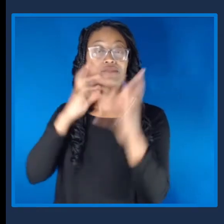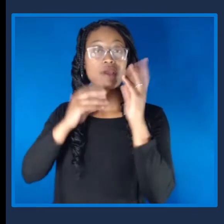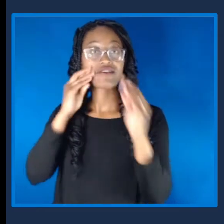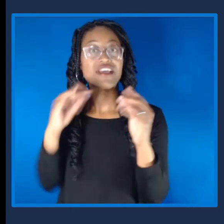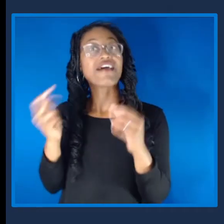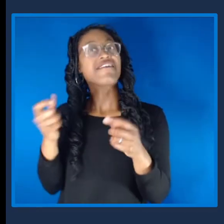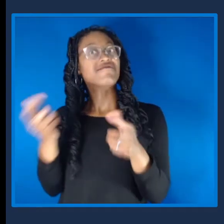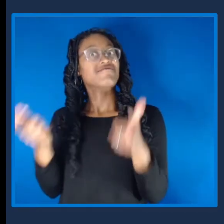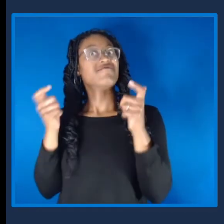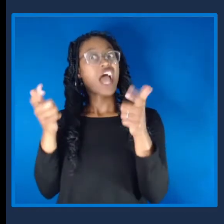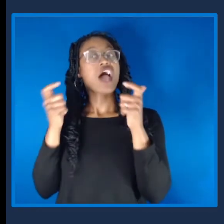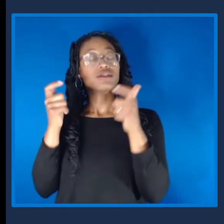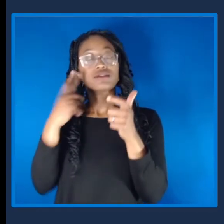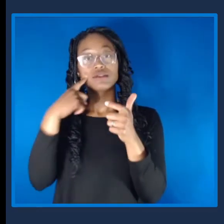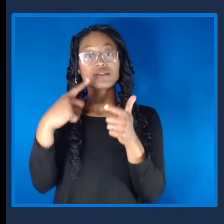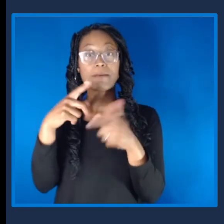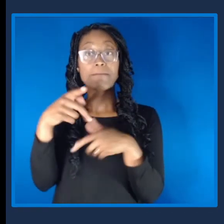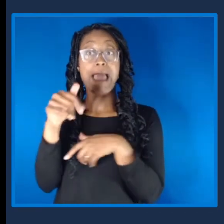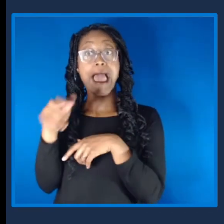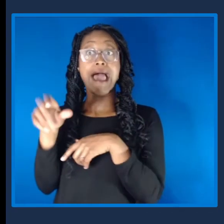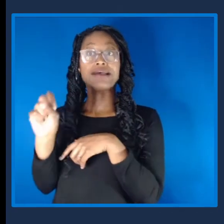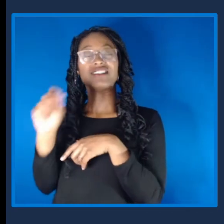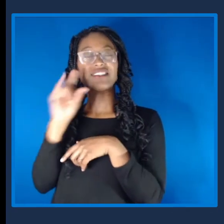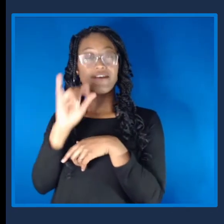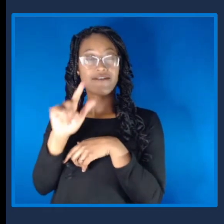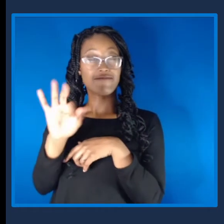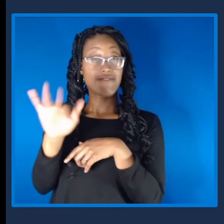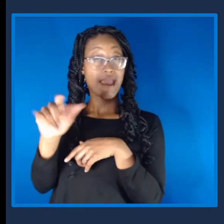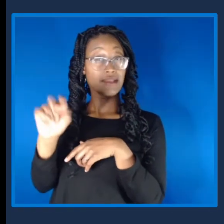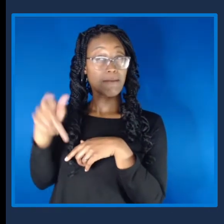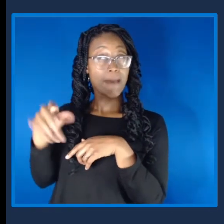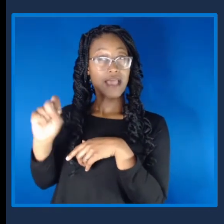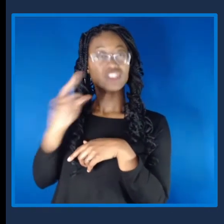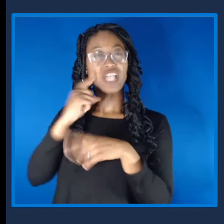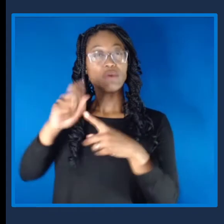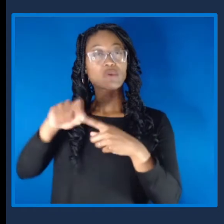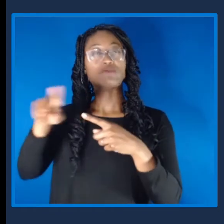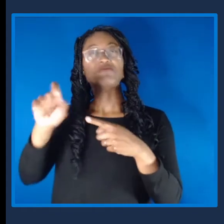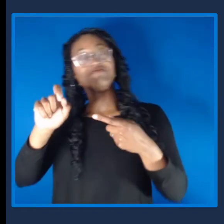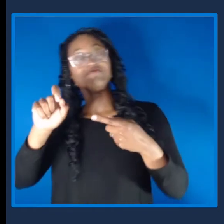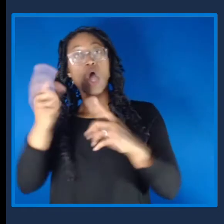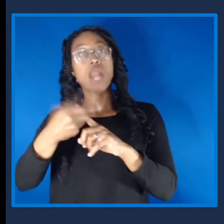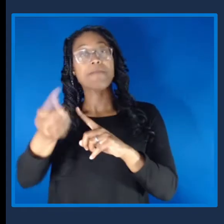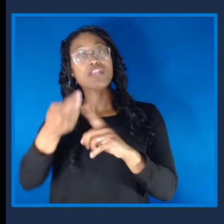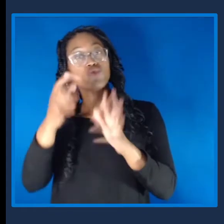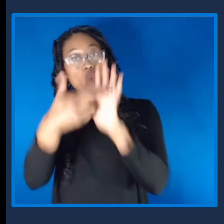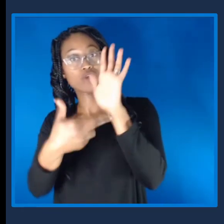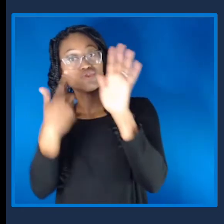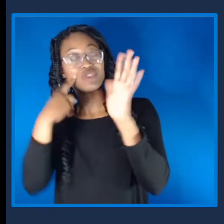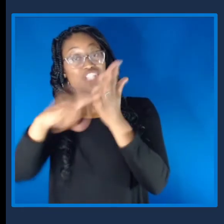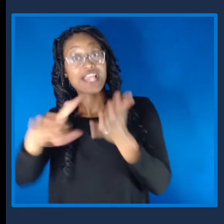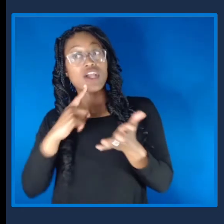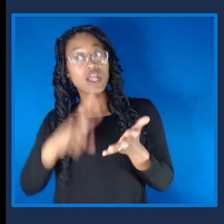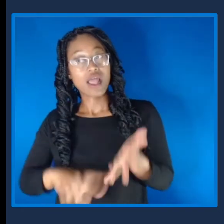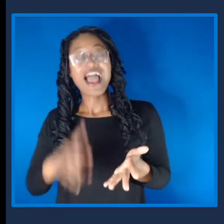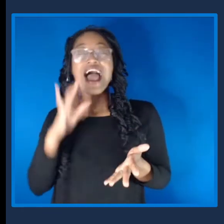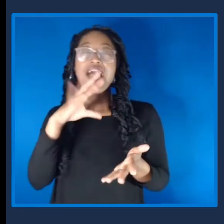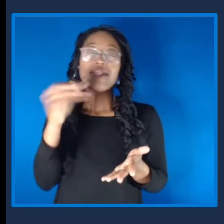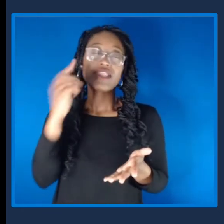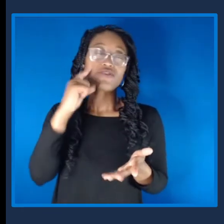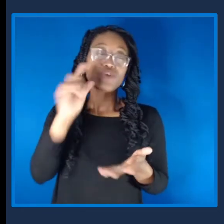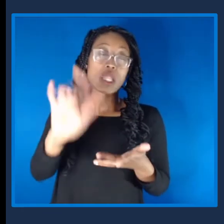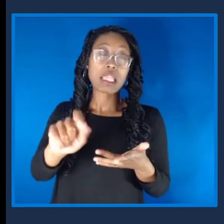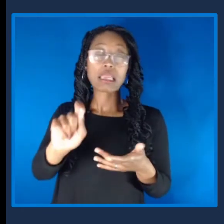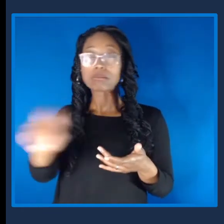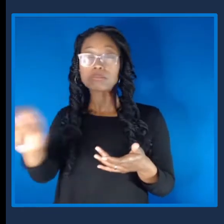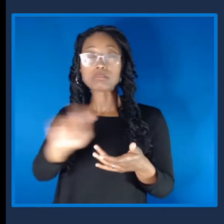automated rules that you're going to check. And then there's the ad hoc tools. So once you click on the ad hoc tools, you'll be able to, again, to